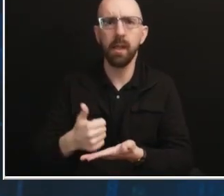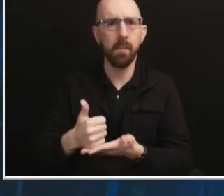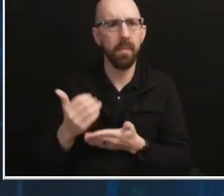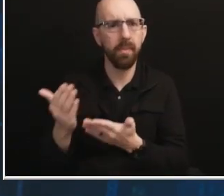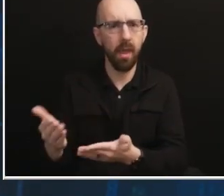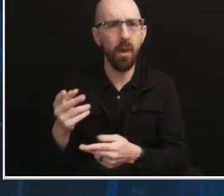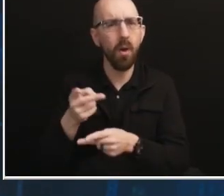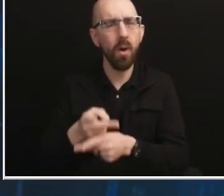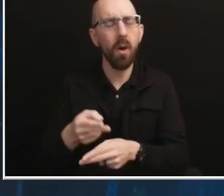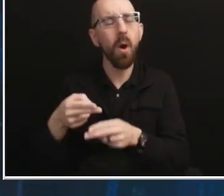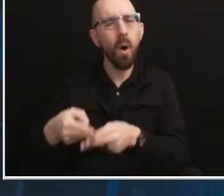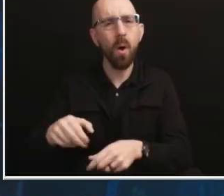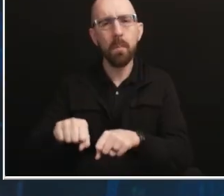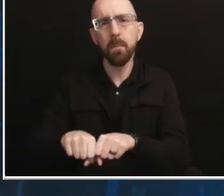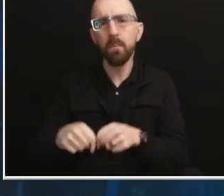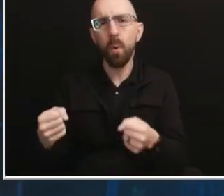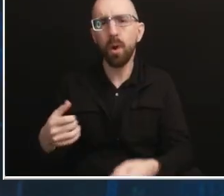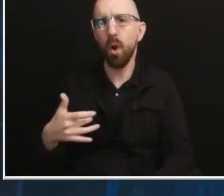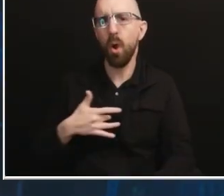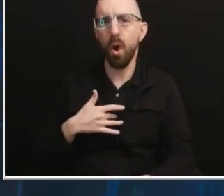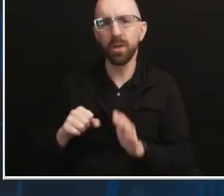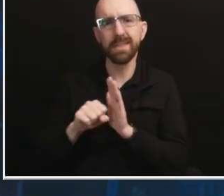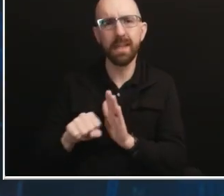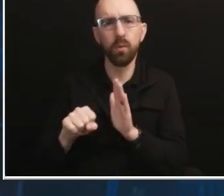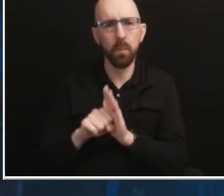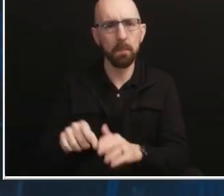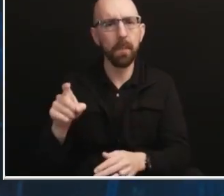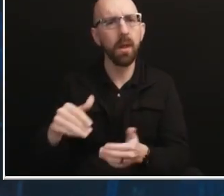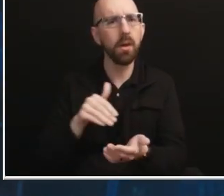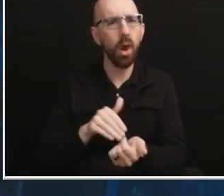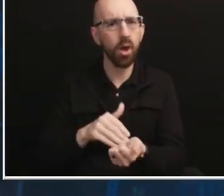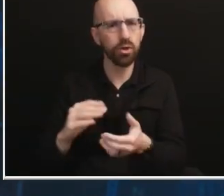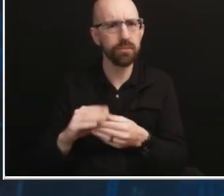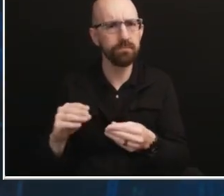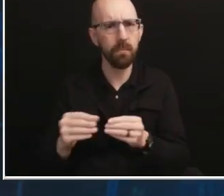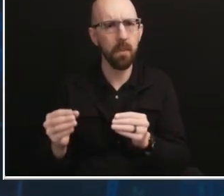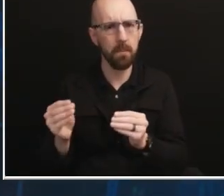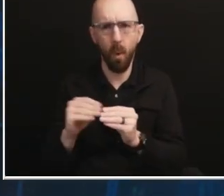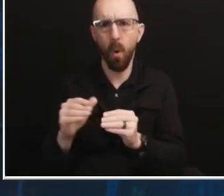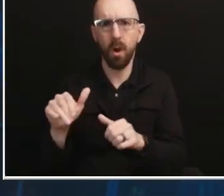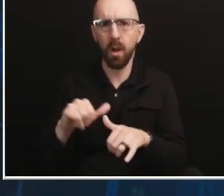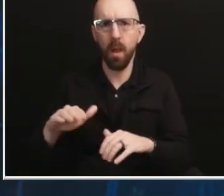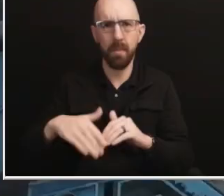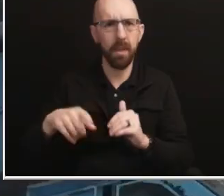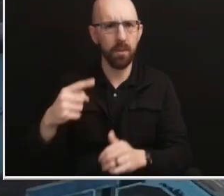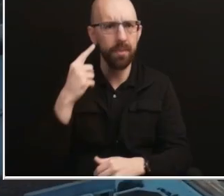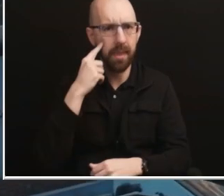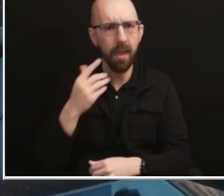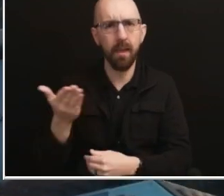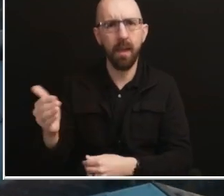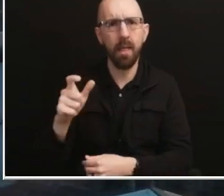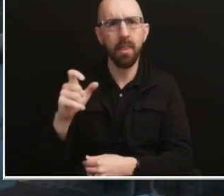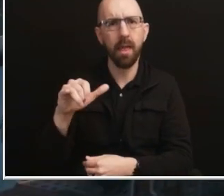heart syndrome, and doctors say it's more common than you think. Here's Alexis Del Cid.